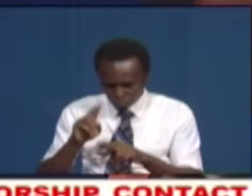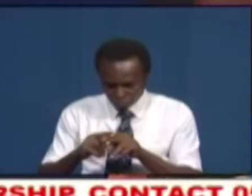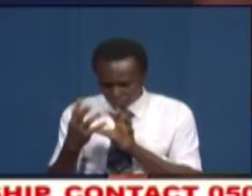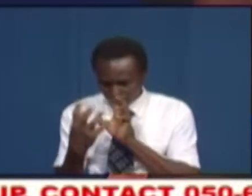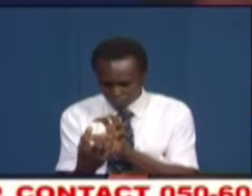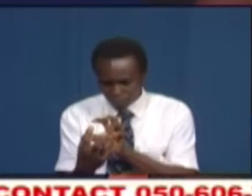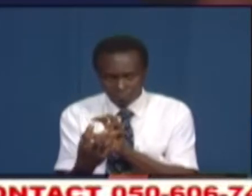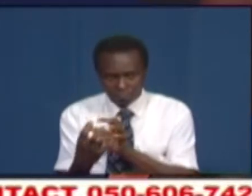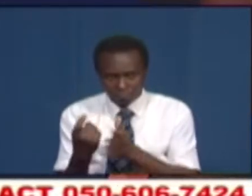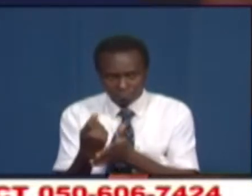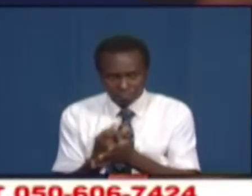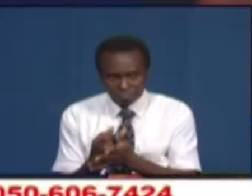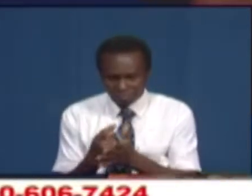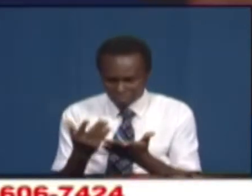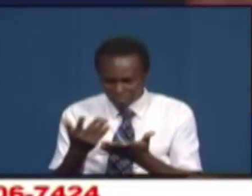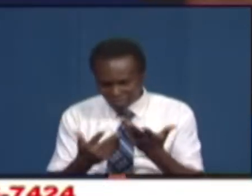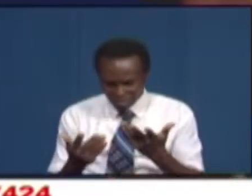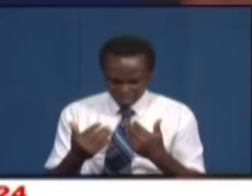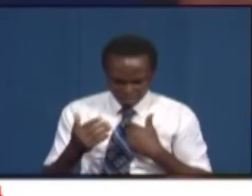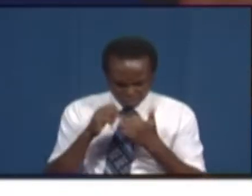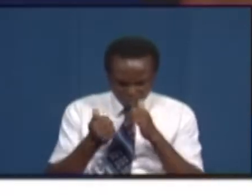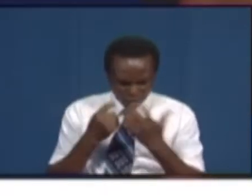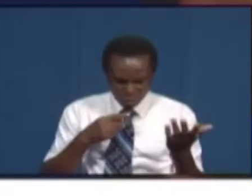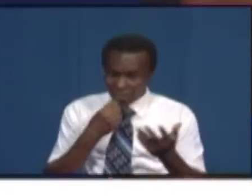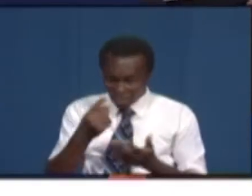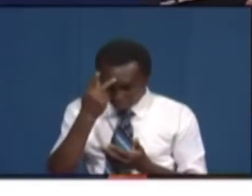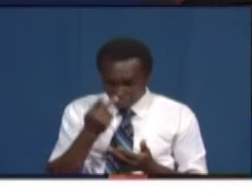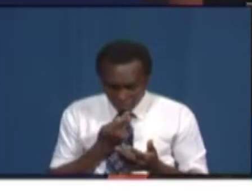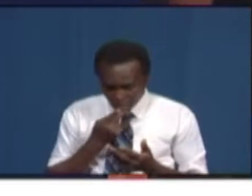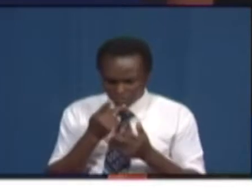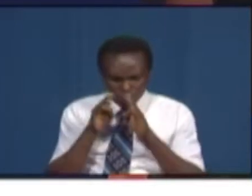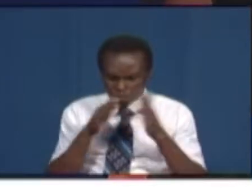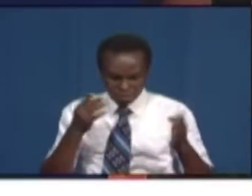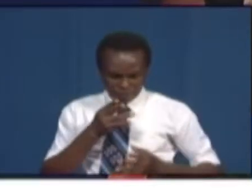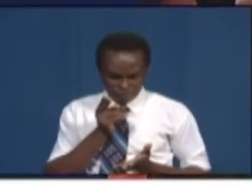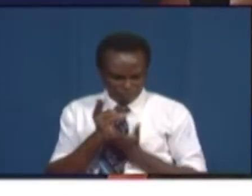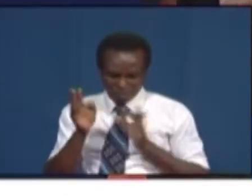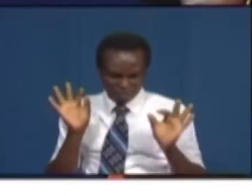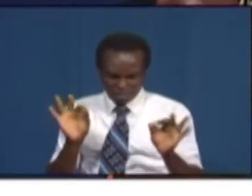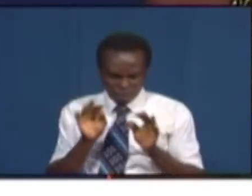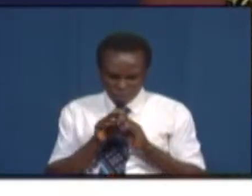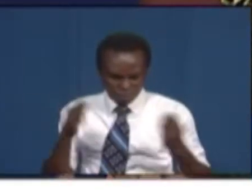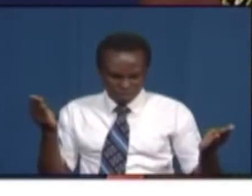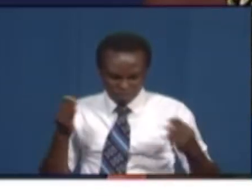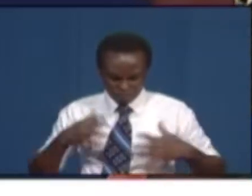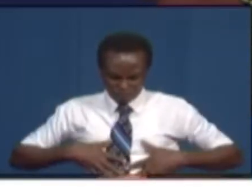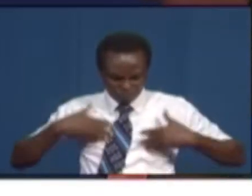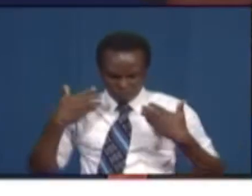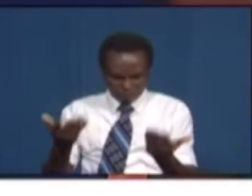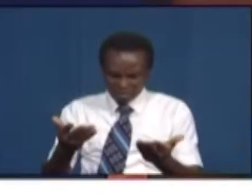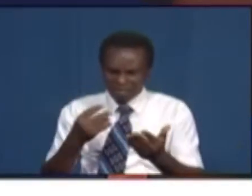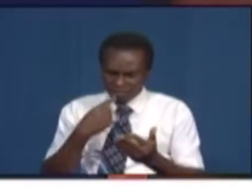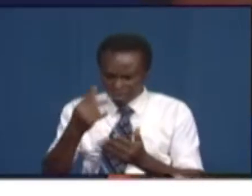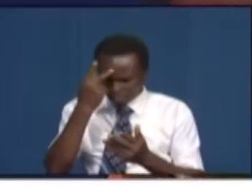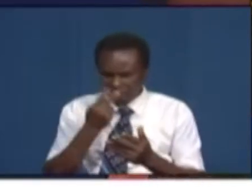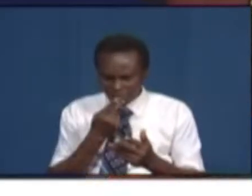and all those things, will be able to solicit some information that probably personally they wouldn't be willing to walk up to you to share